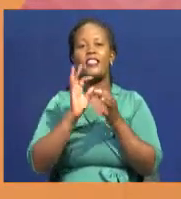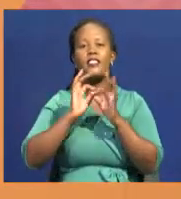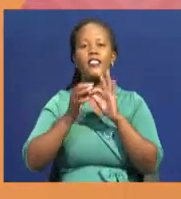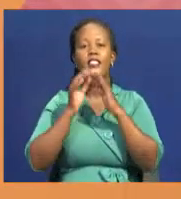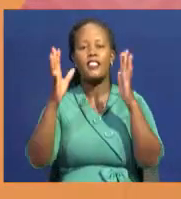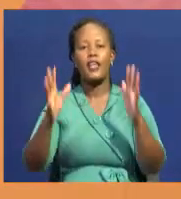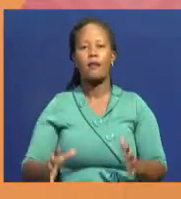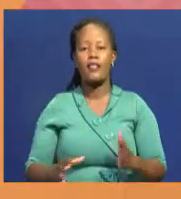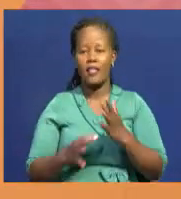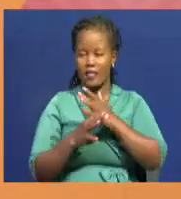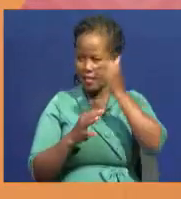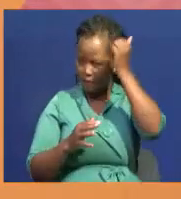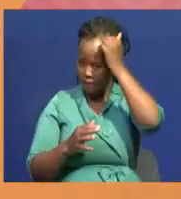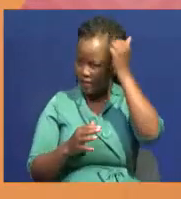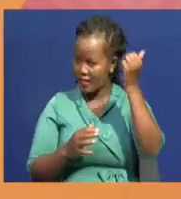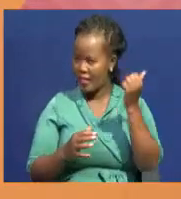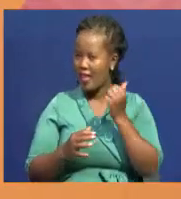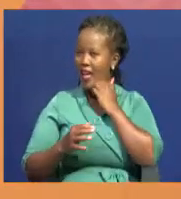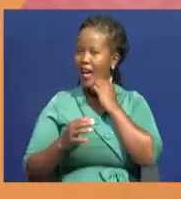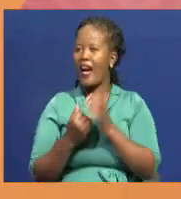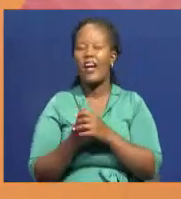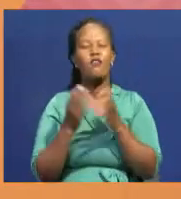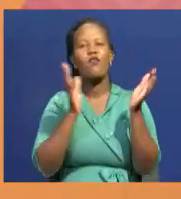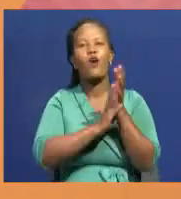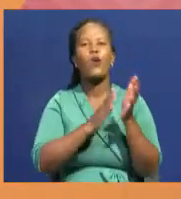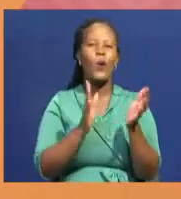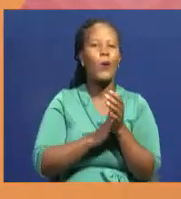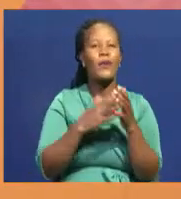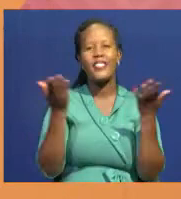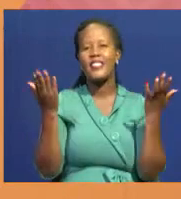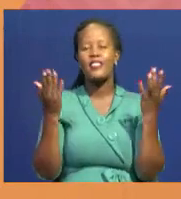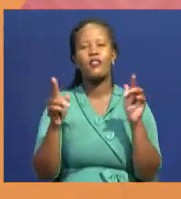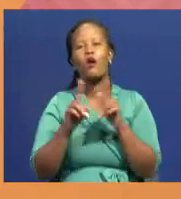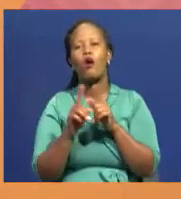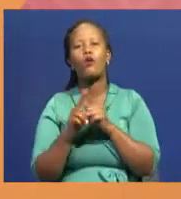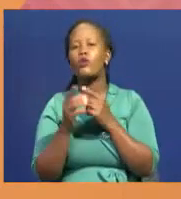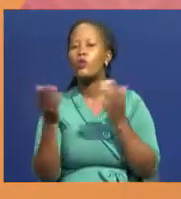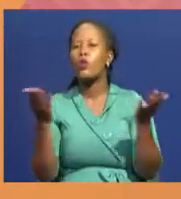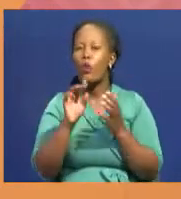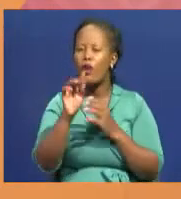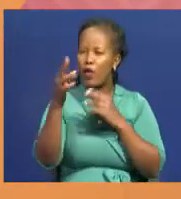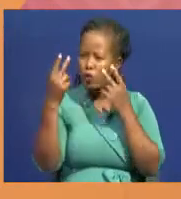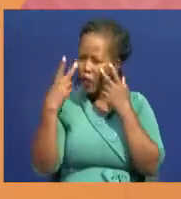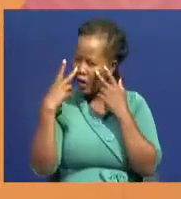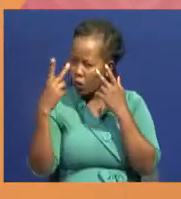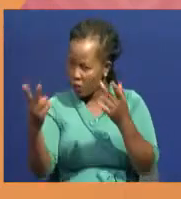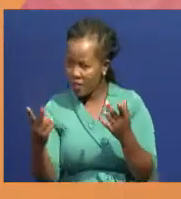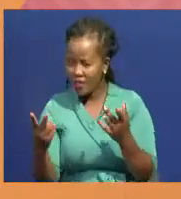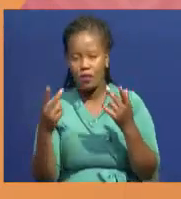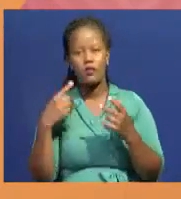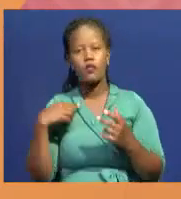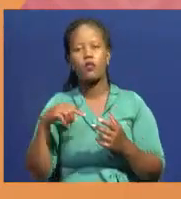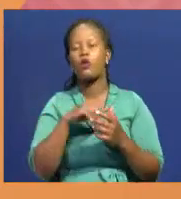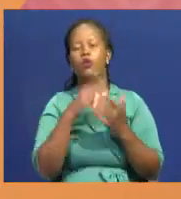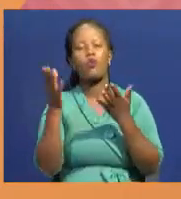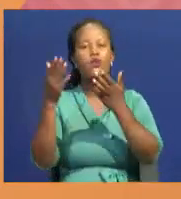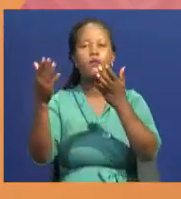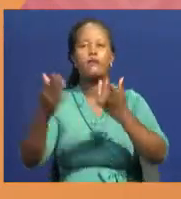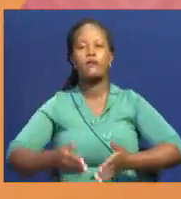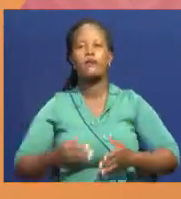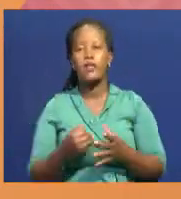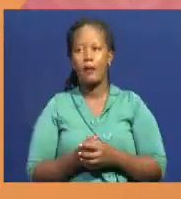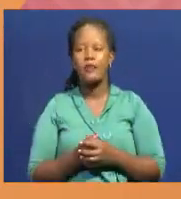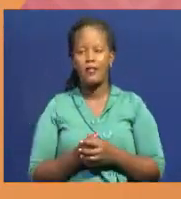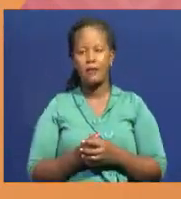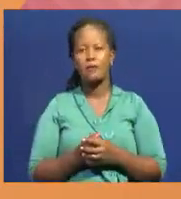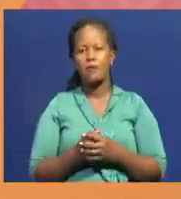interpreter is Anne Wangeshi. For comments, suggestions, or even where you are watching us from, we highly welcome. Now, the real